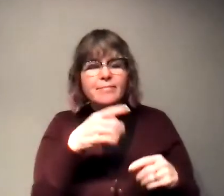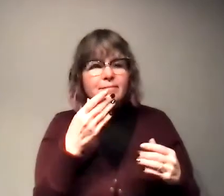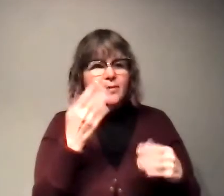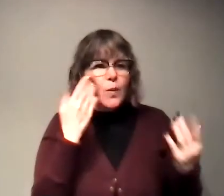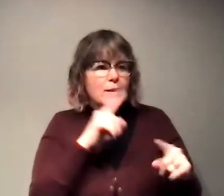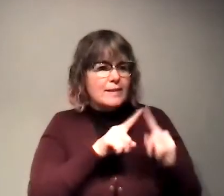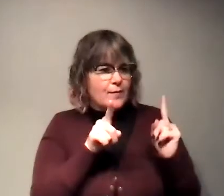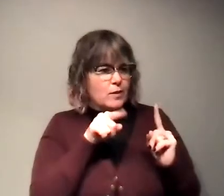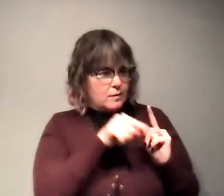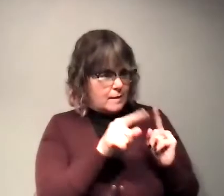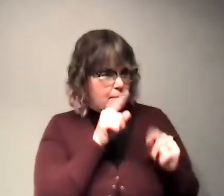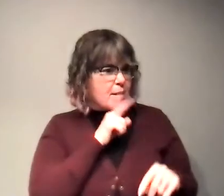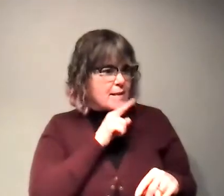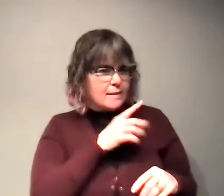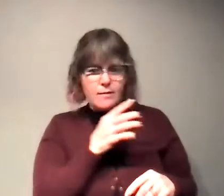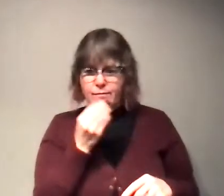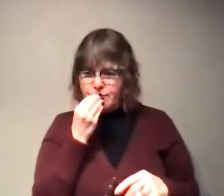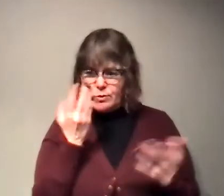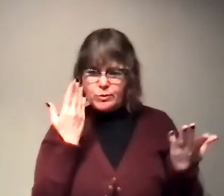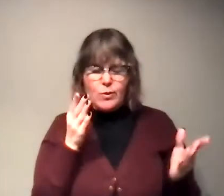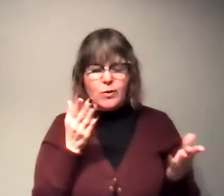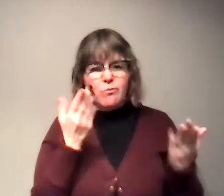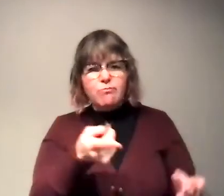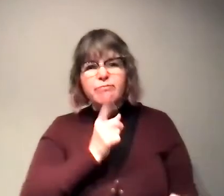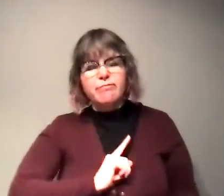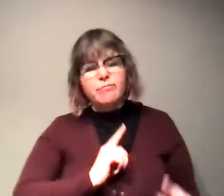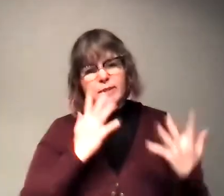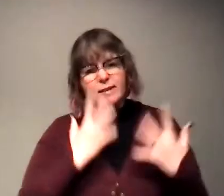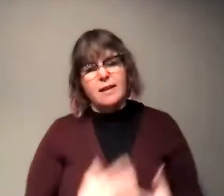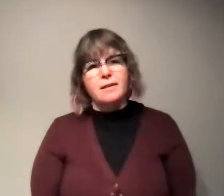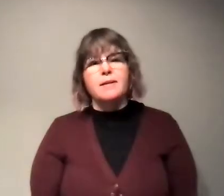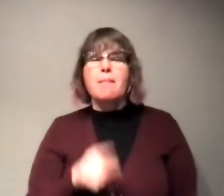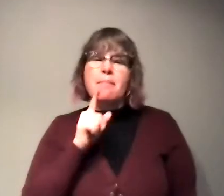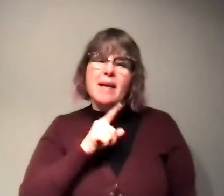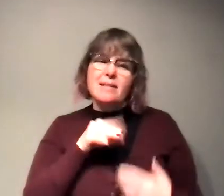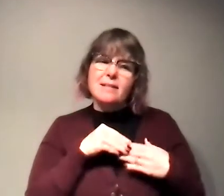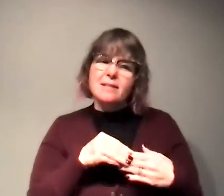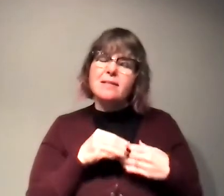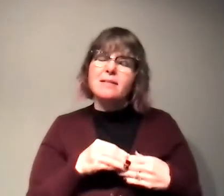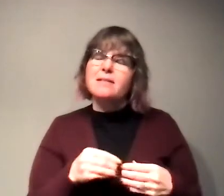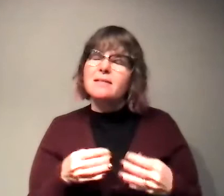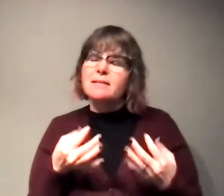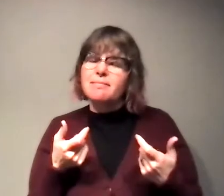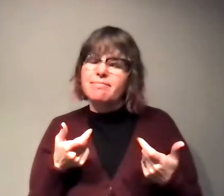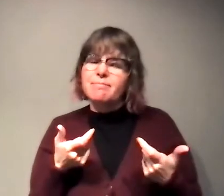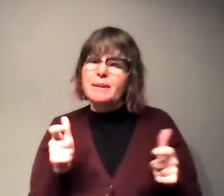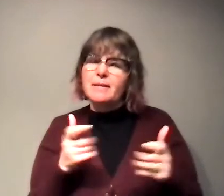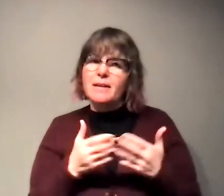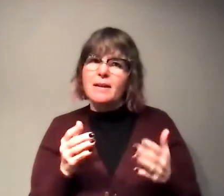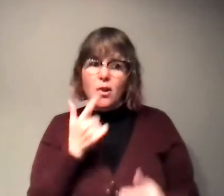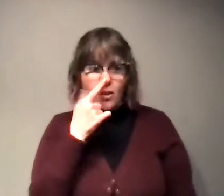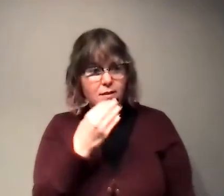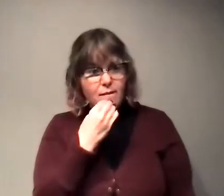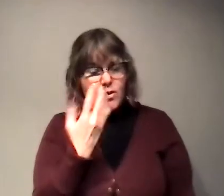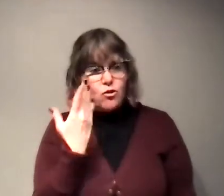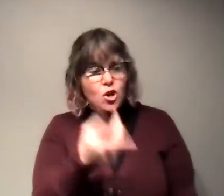that and food, and they might eat it. So that's kind of a sad thing. Yeah, plastics are a big one for just like, it looks like food, so